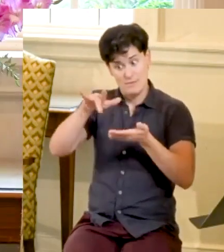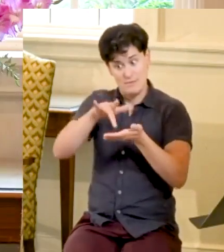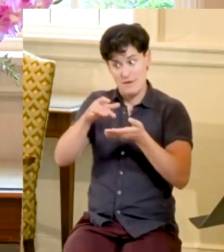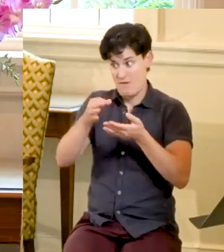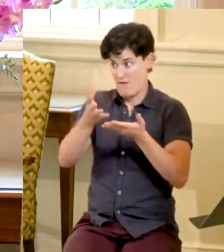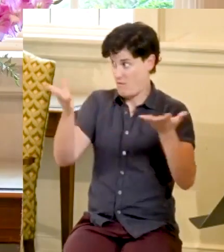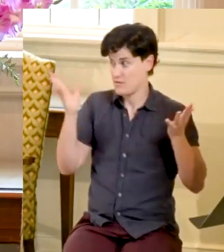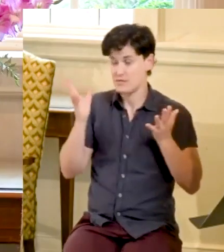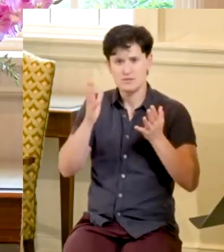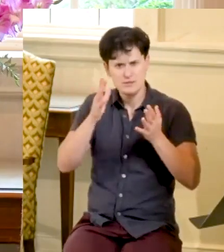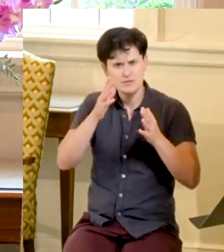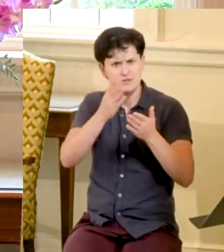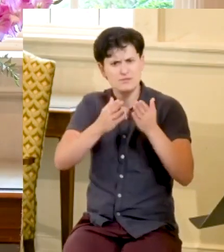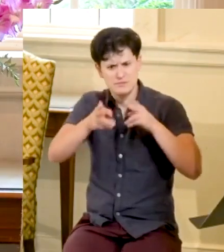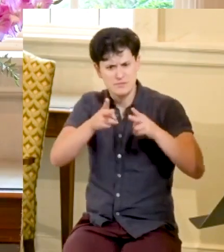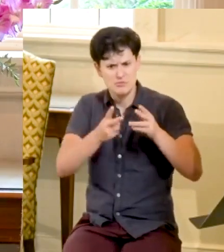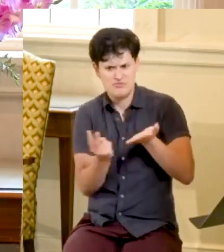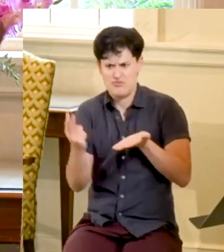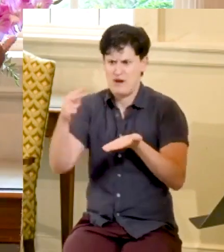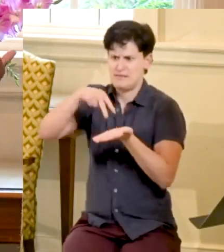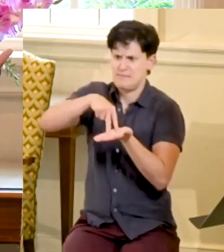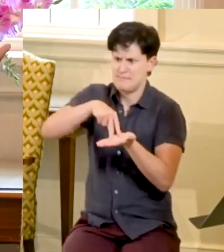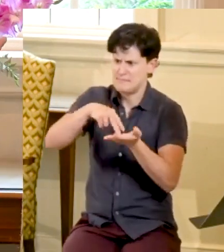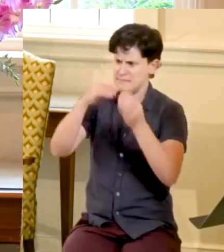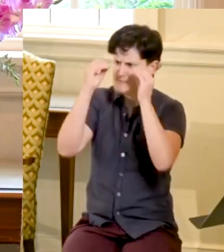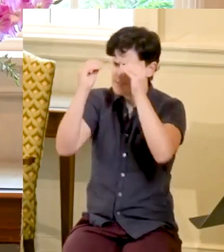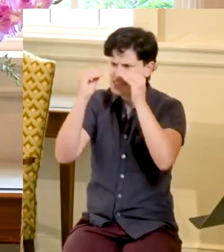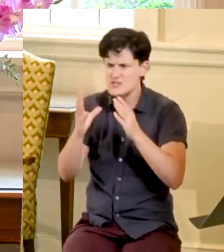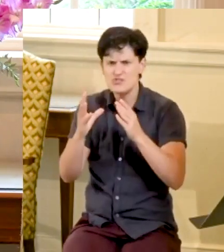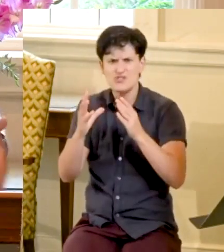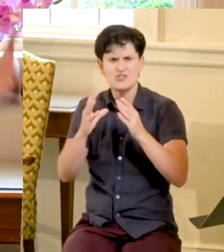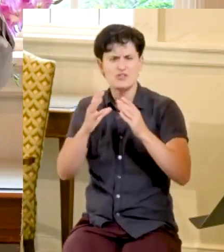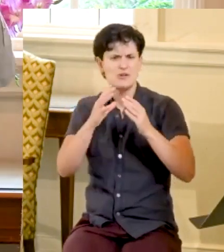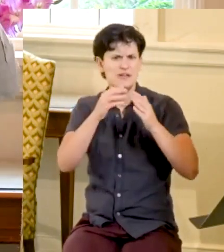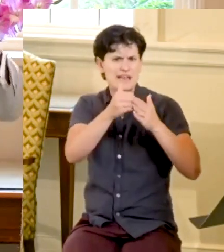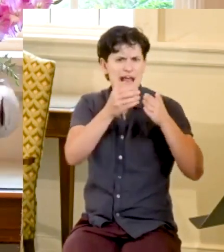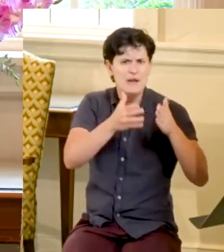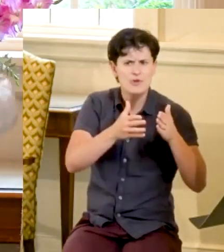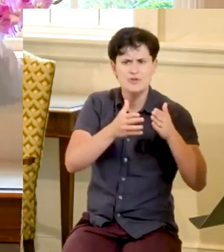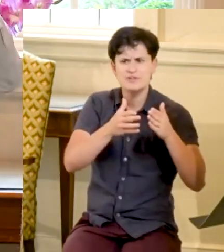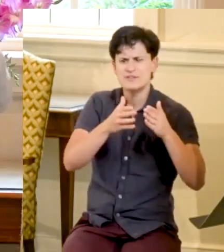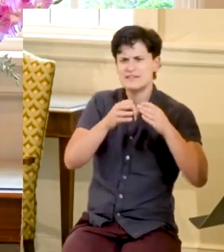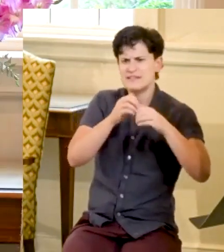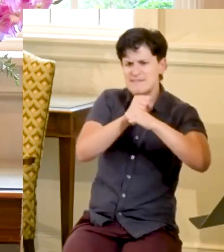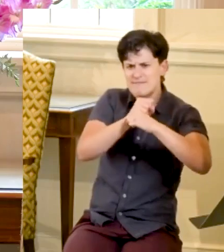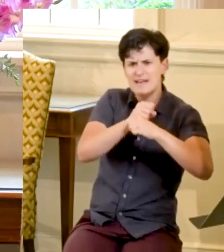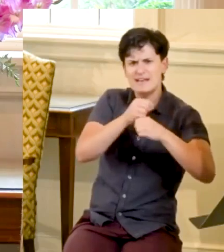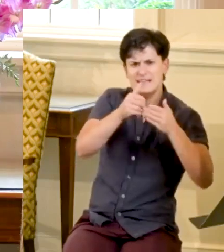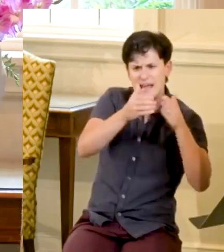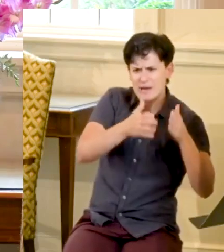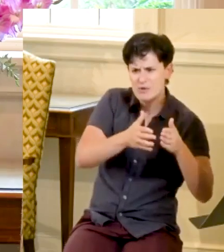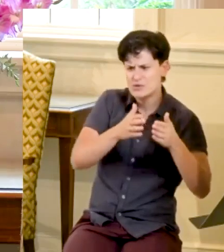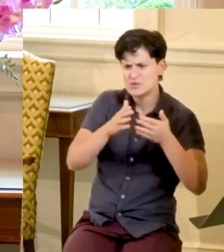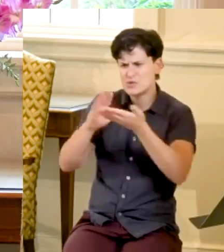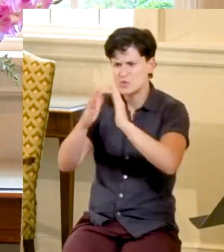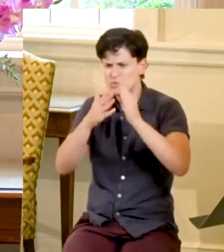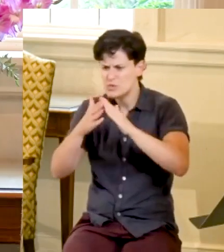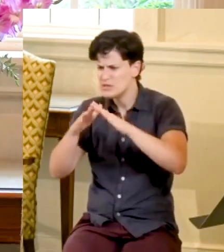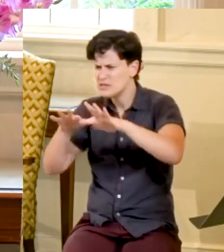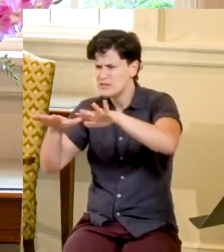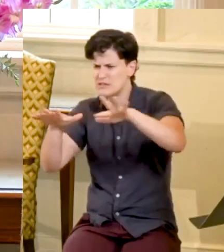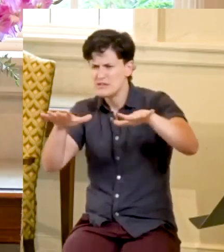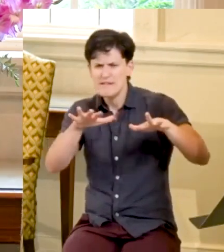up, teachers protecting truth, neighbors defending neighbors, communities finding new ways to